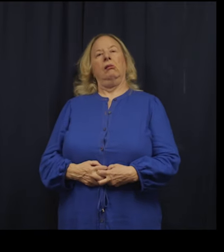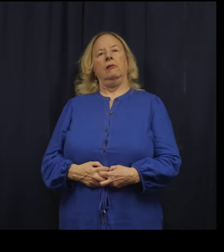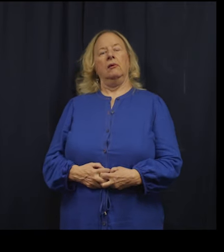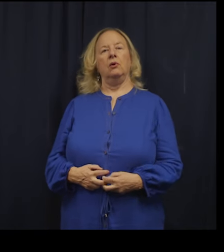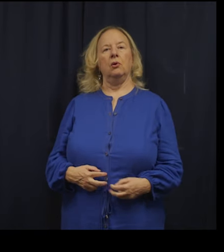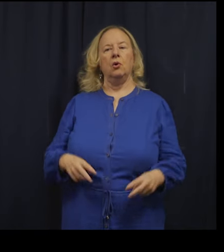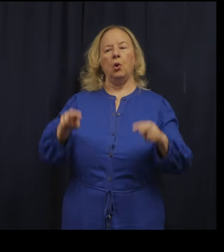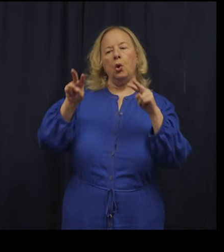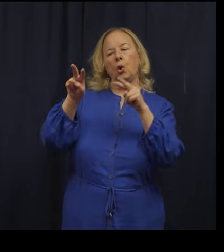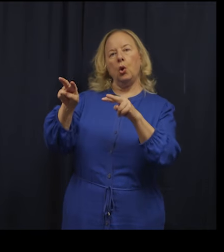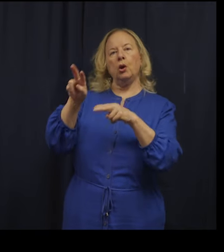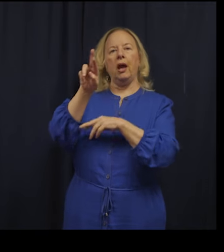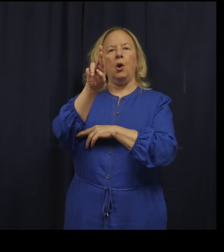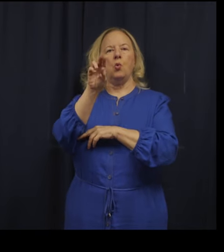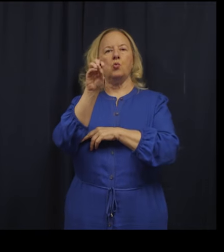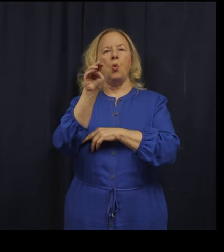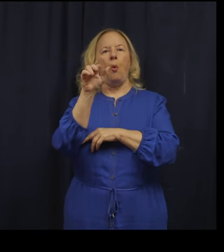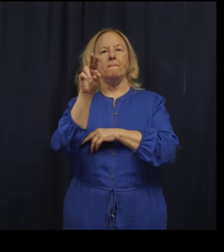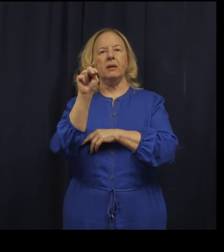Look at